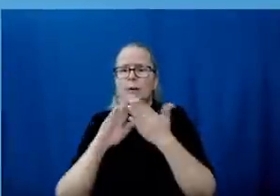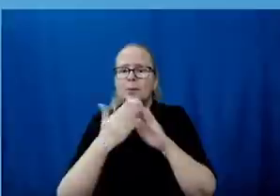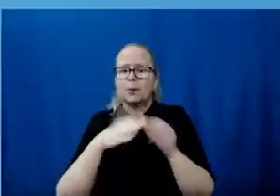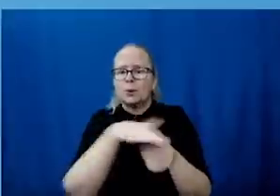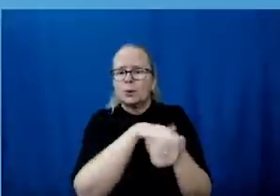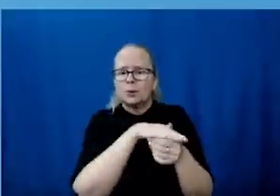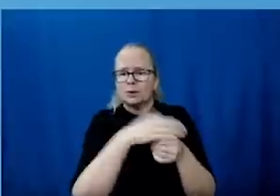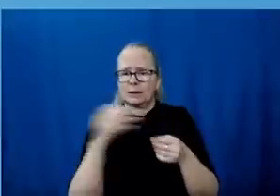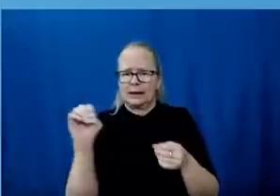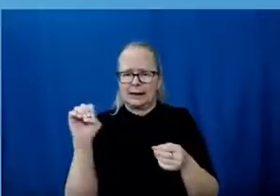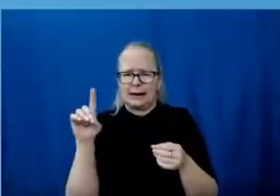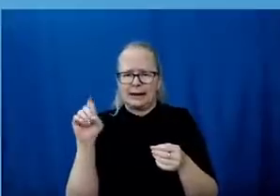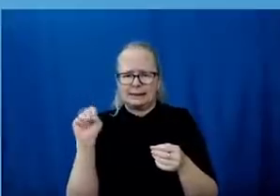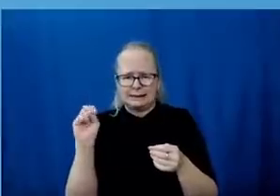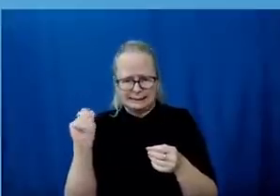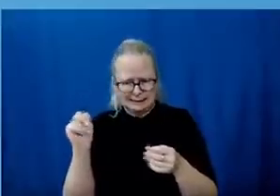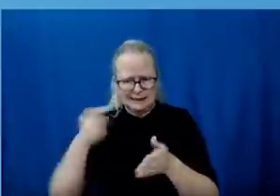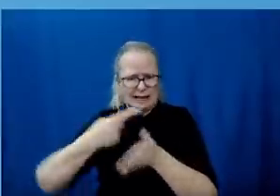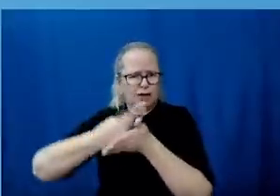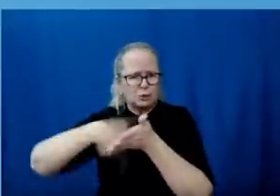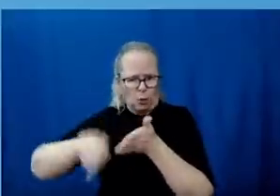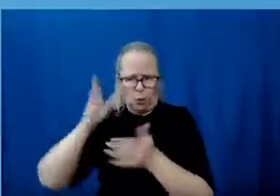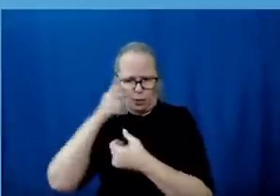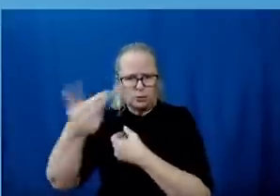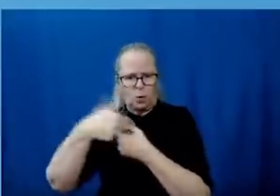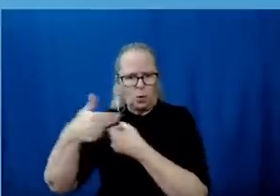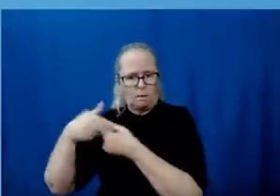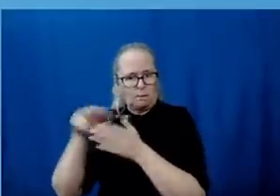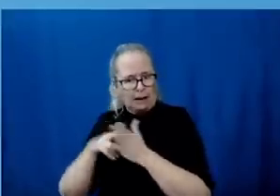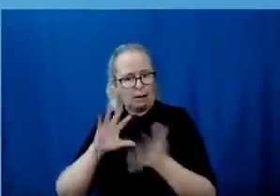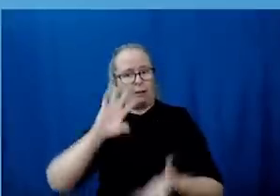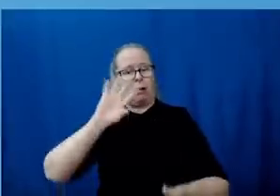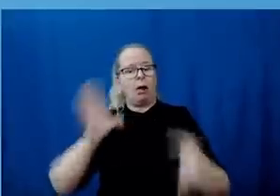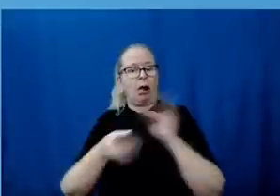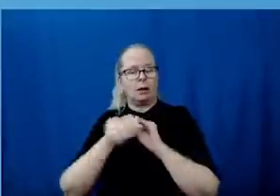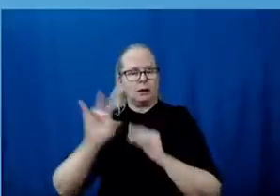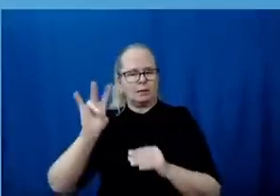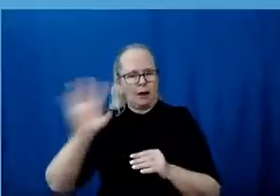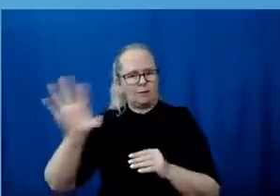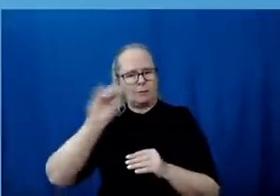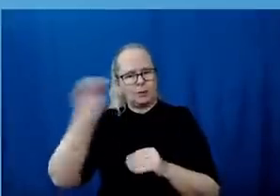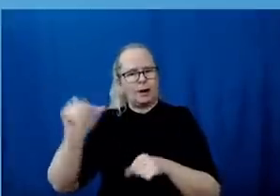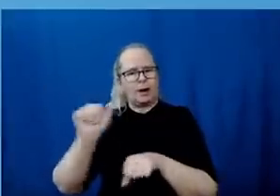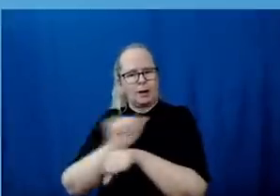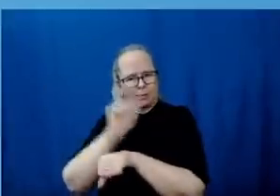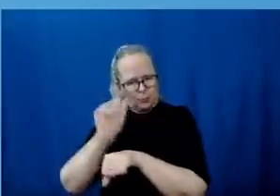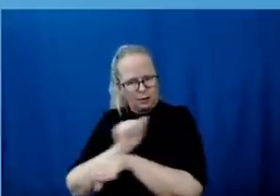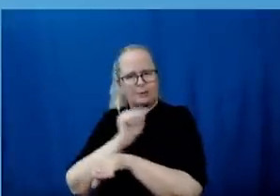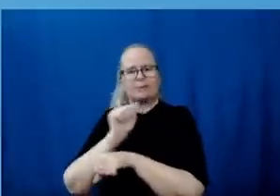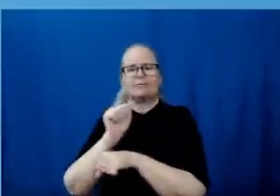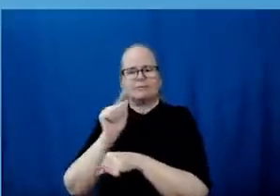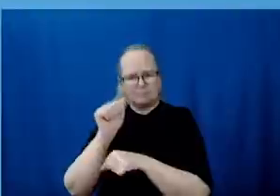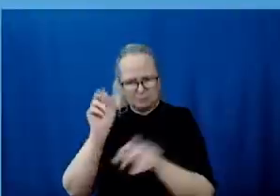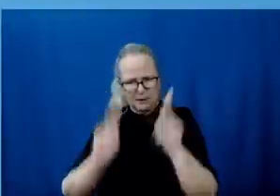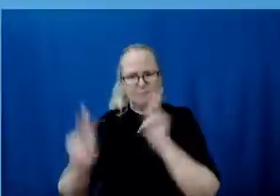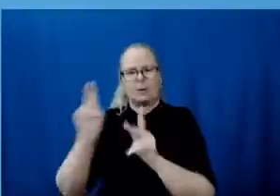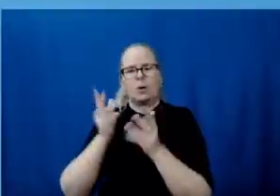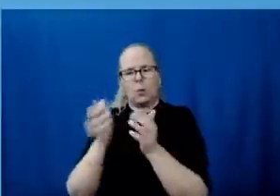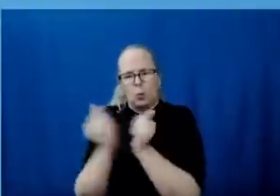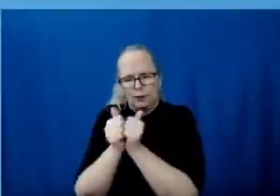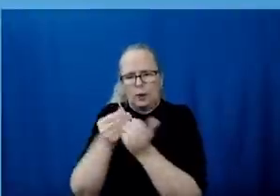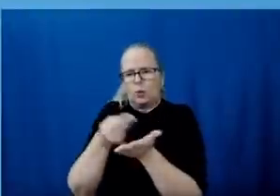Edson. Right now, we cover more than 75% of Alberta's population through the